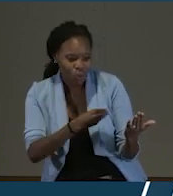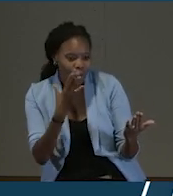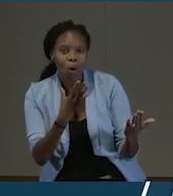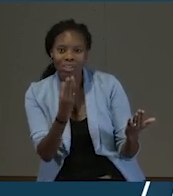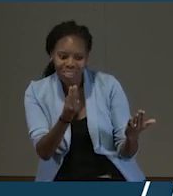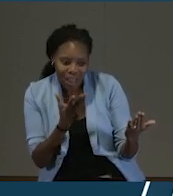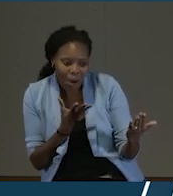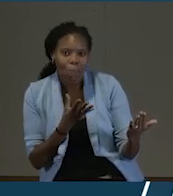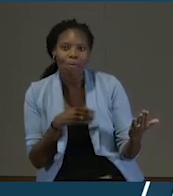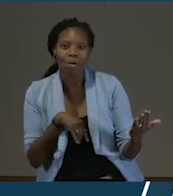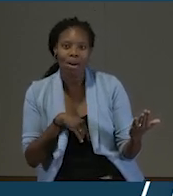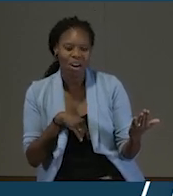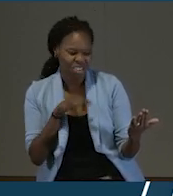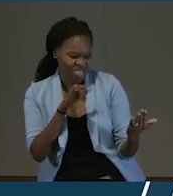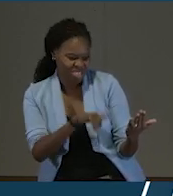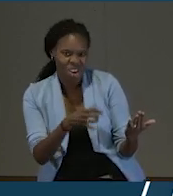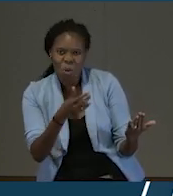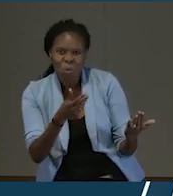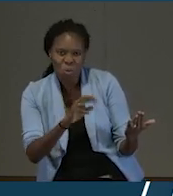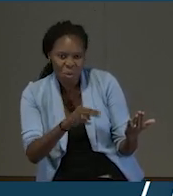picture.